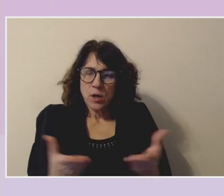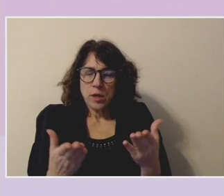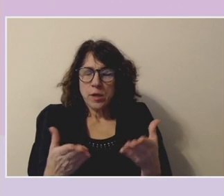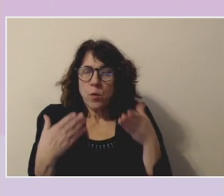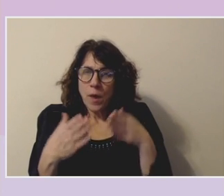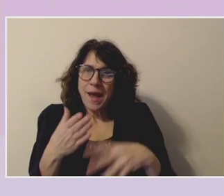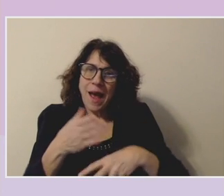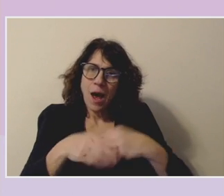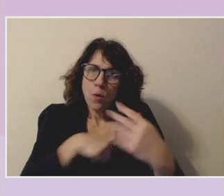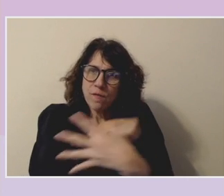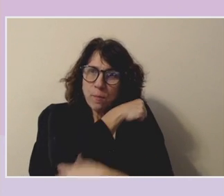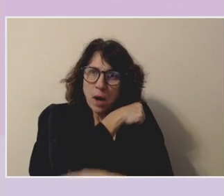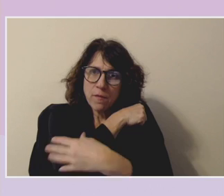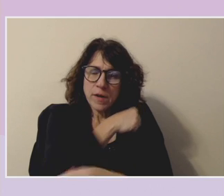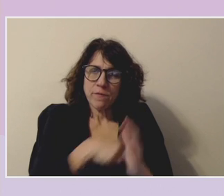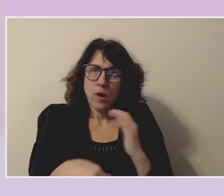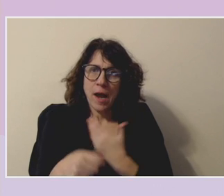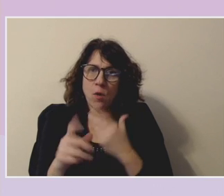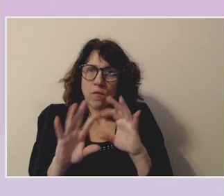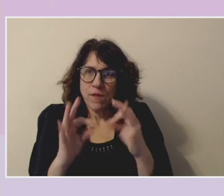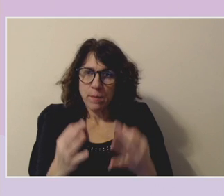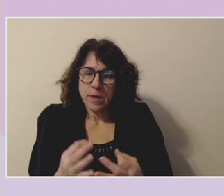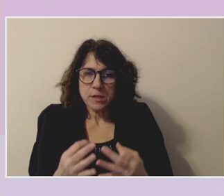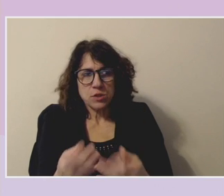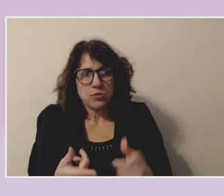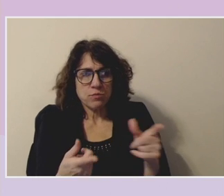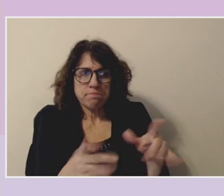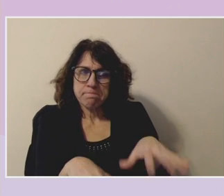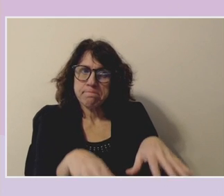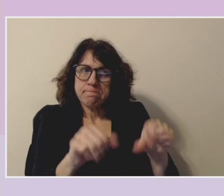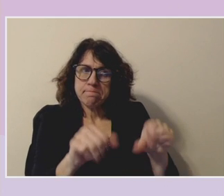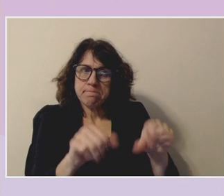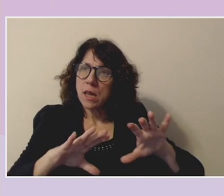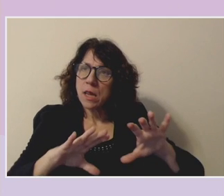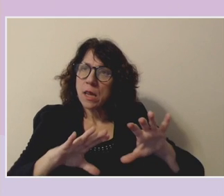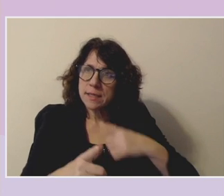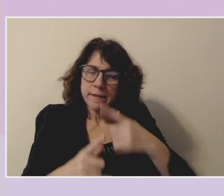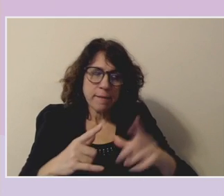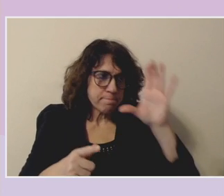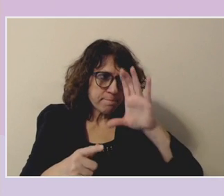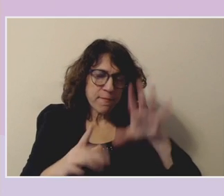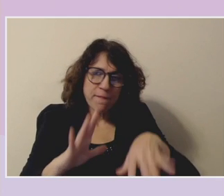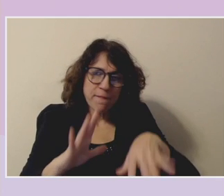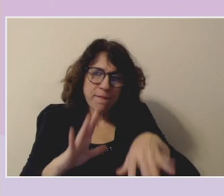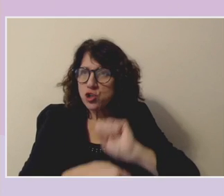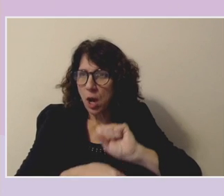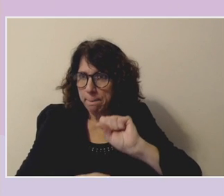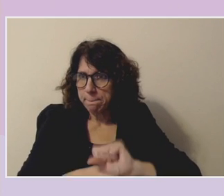our families is through those classes they're taking and then being able to find jobs.